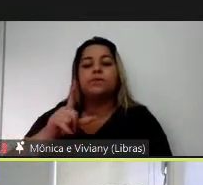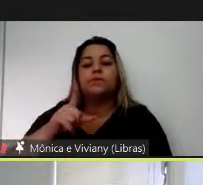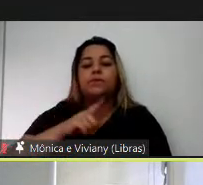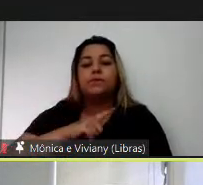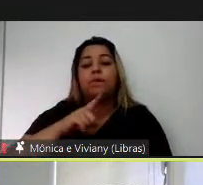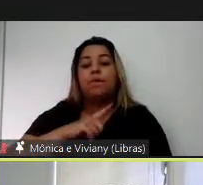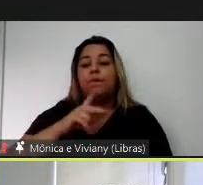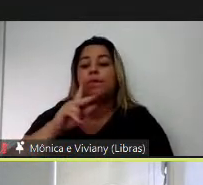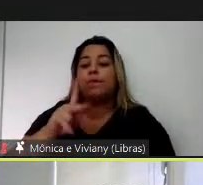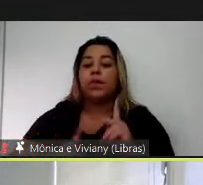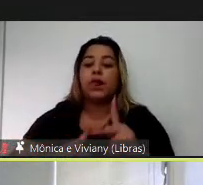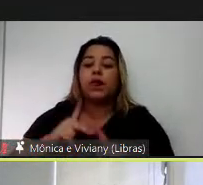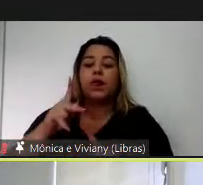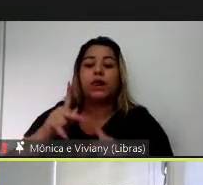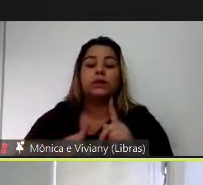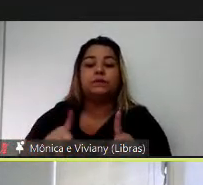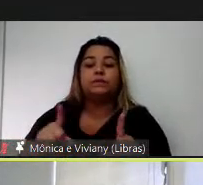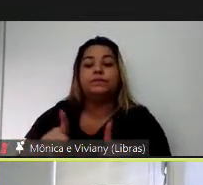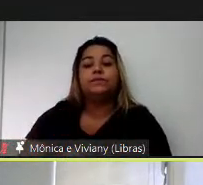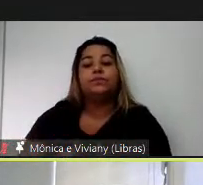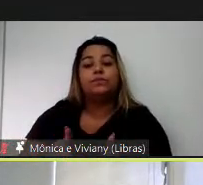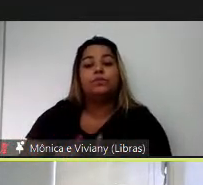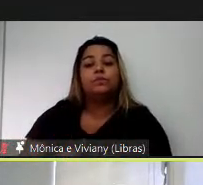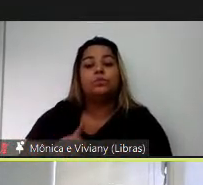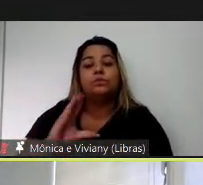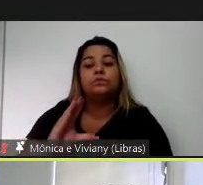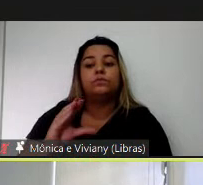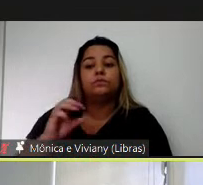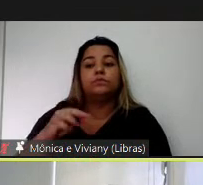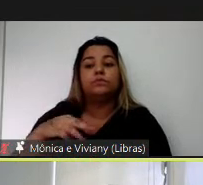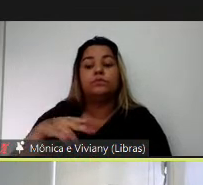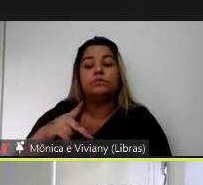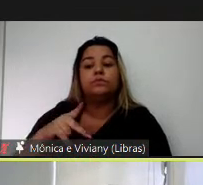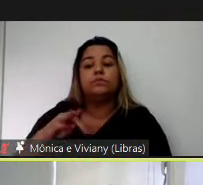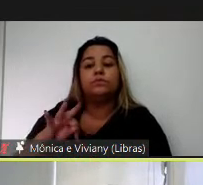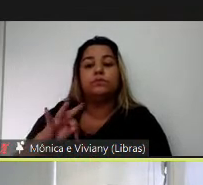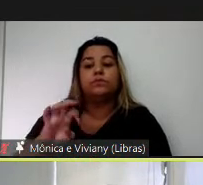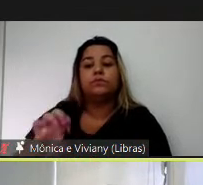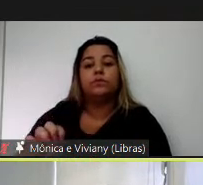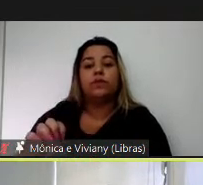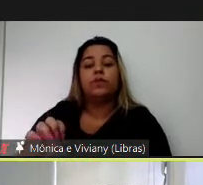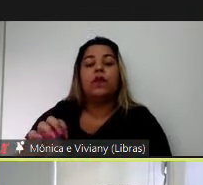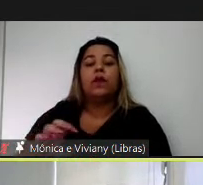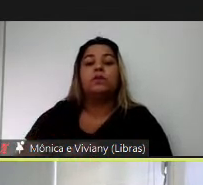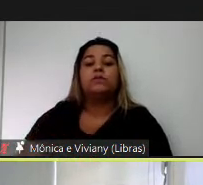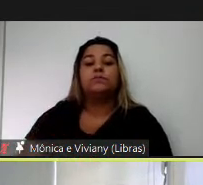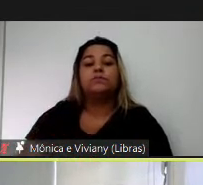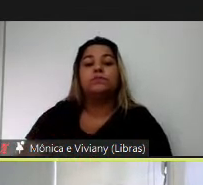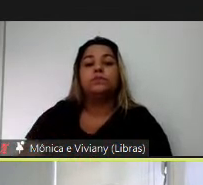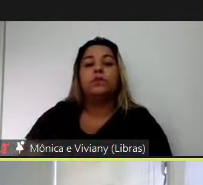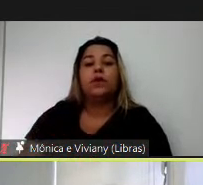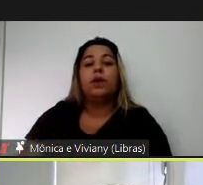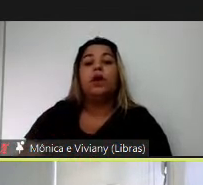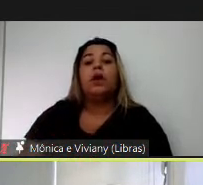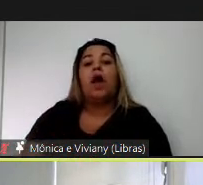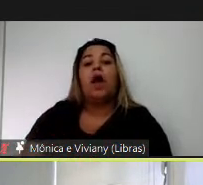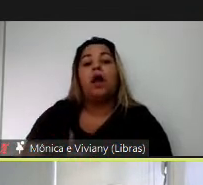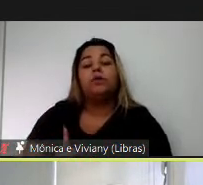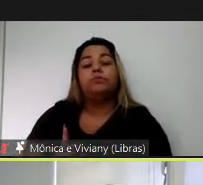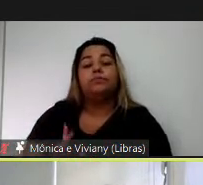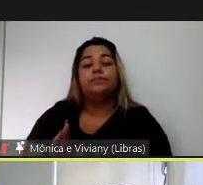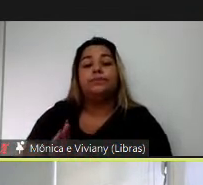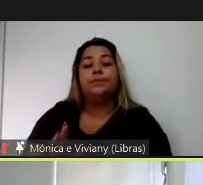of food and nutrition, the population, and a component that per capita component.